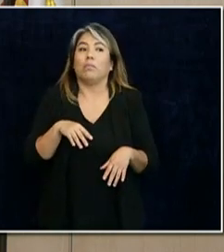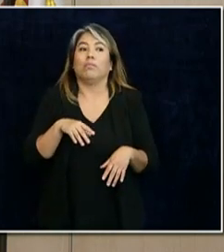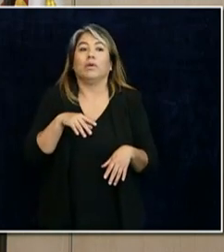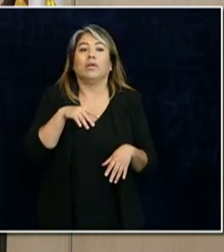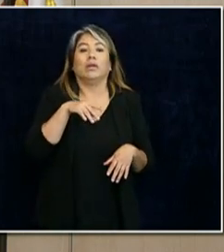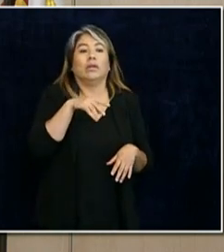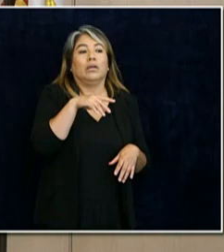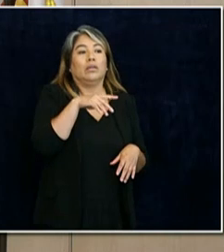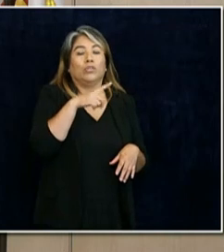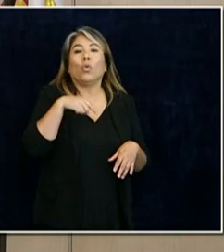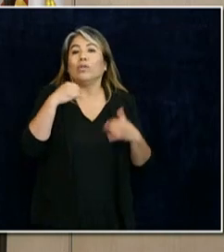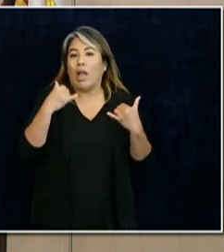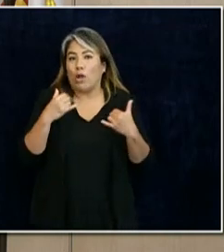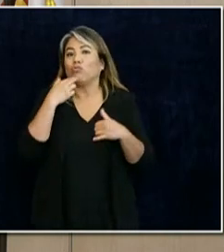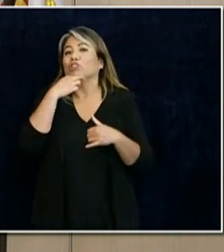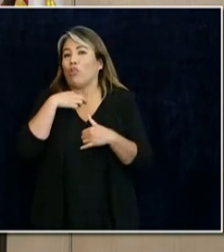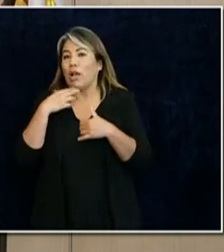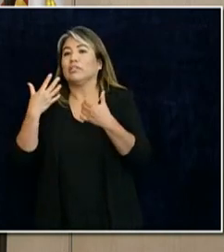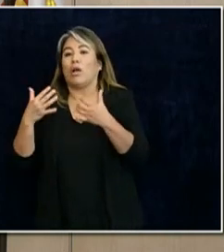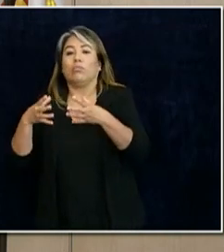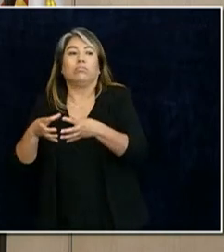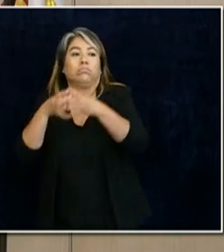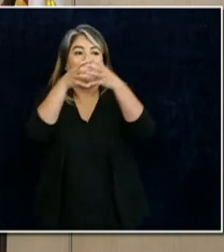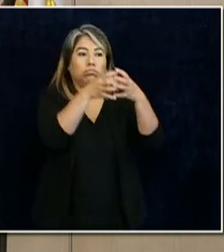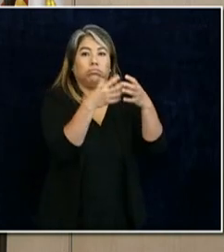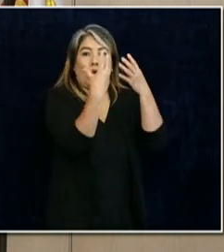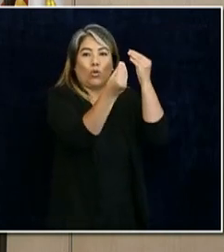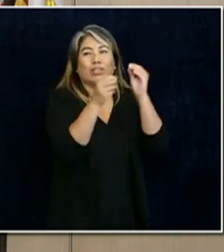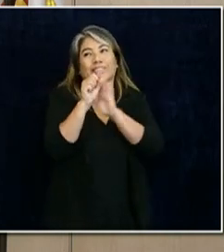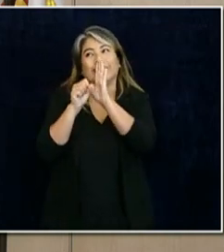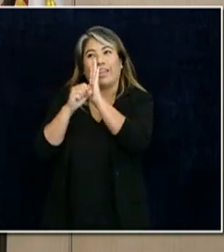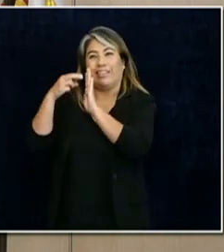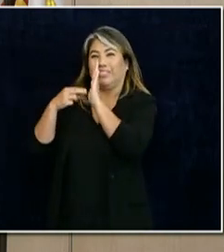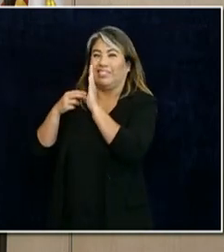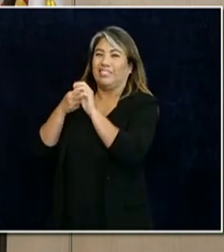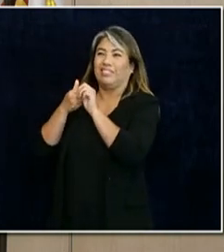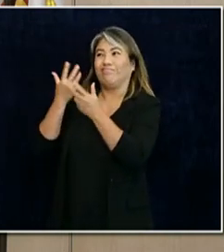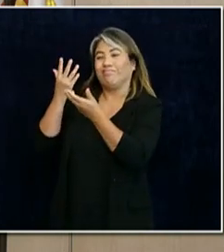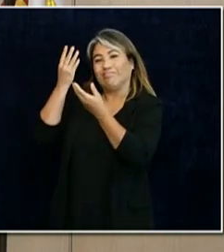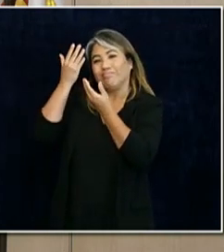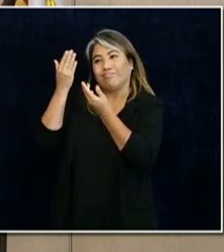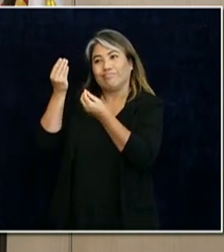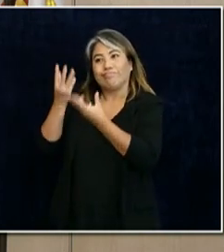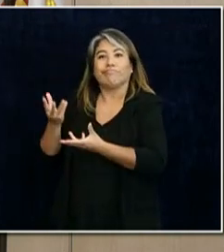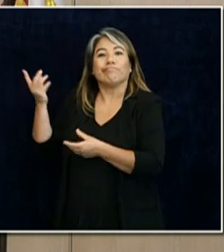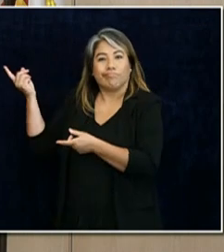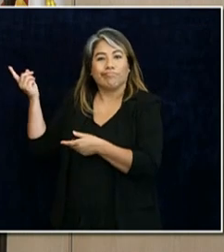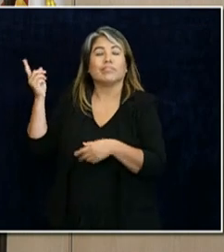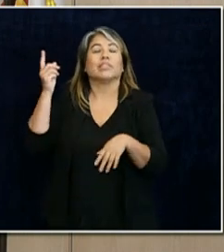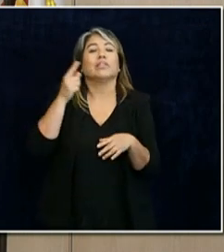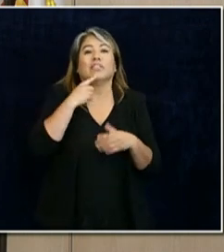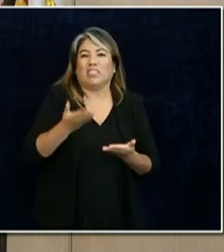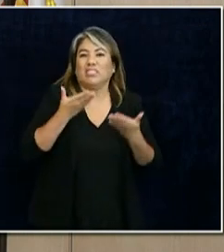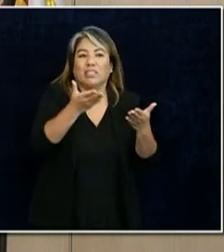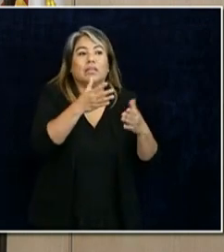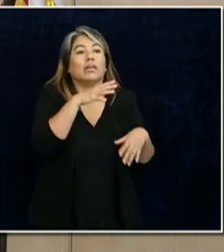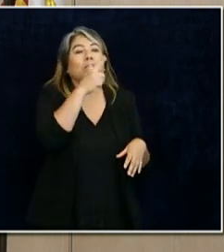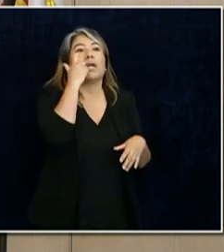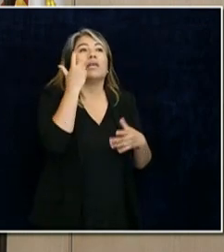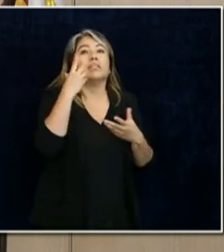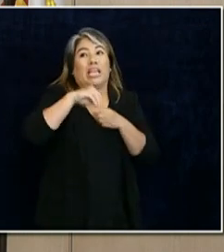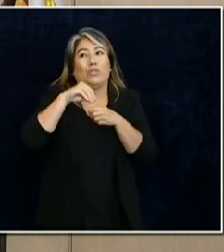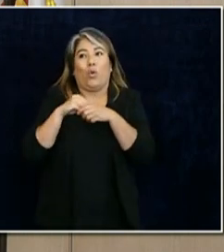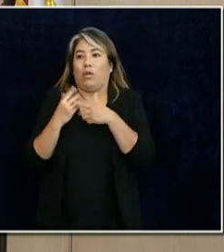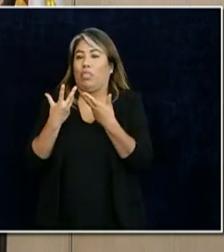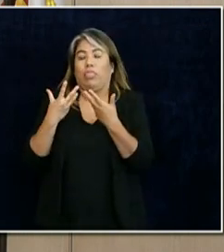moved outdoors, which is guidance from the state. We know that evidence shows that indoor, because of